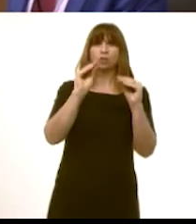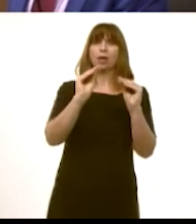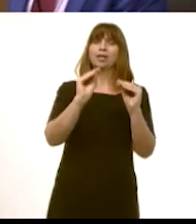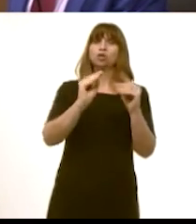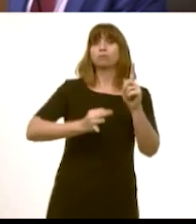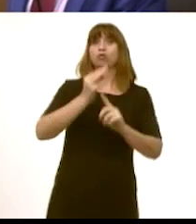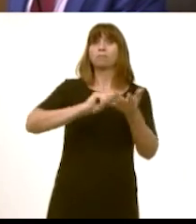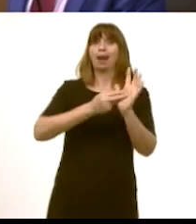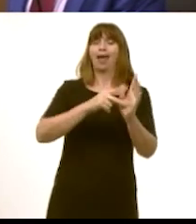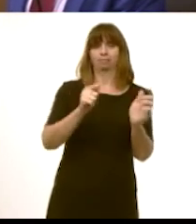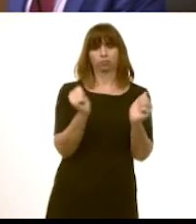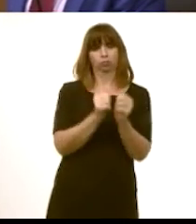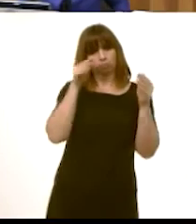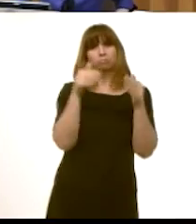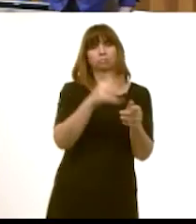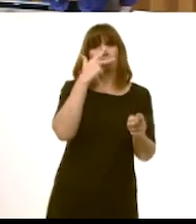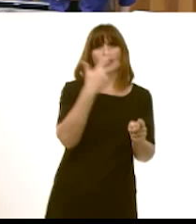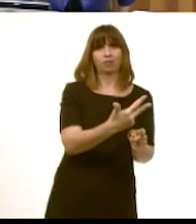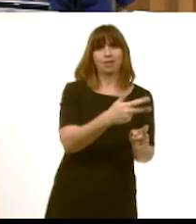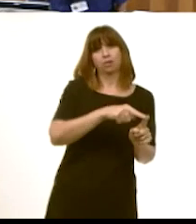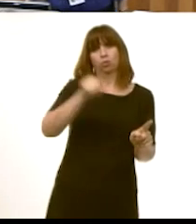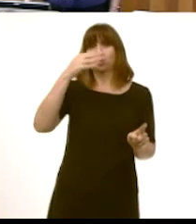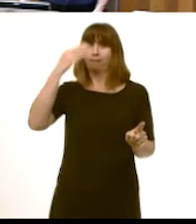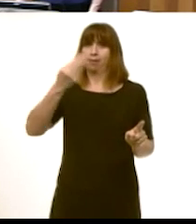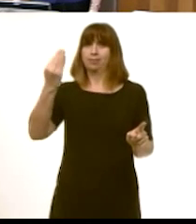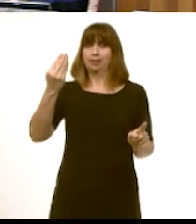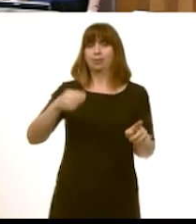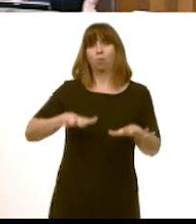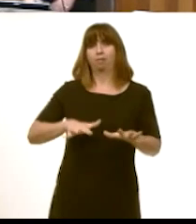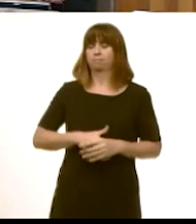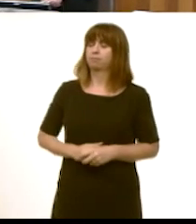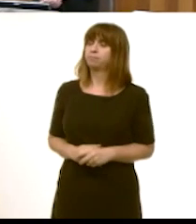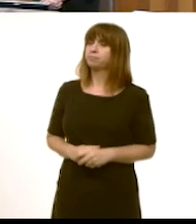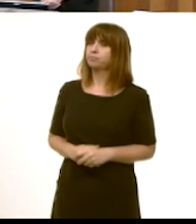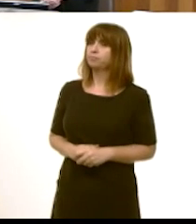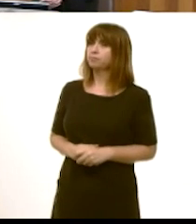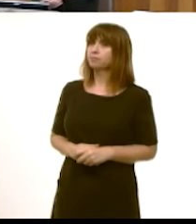3 to 19-year-olds in Wales. Thank you. First Minister,